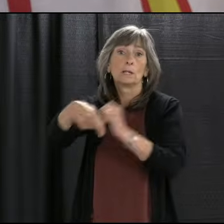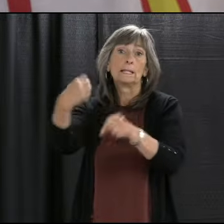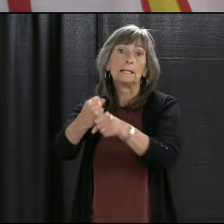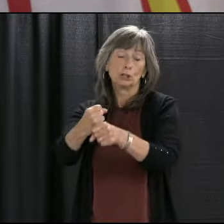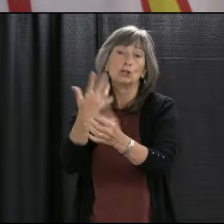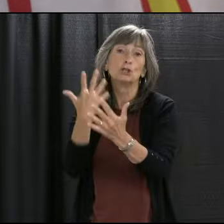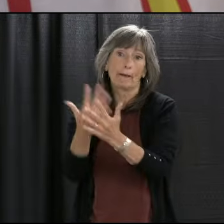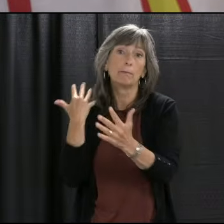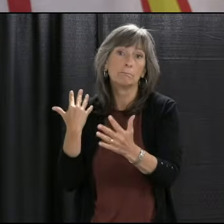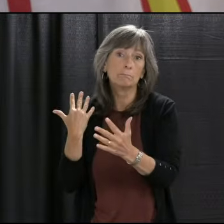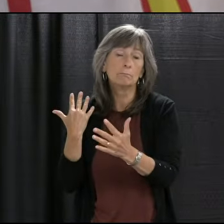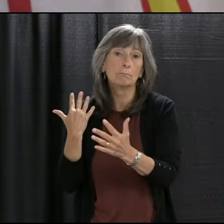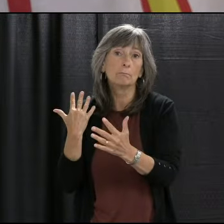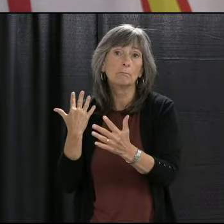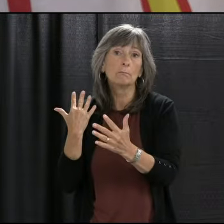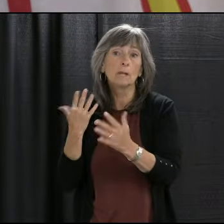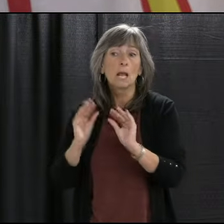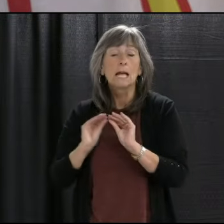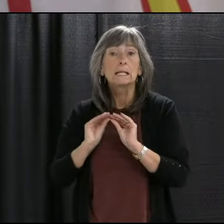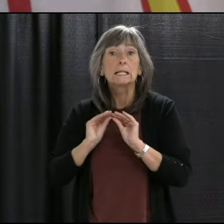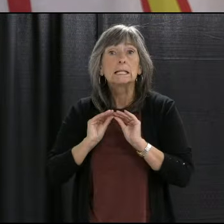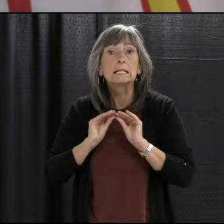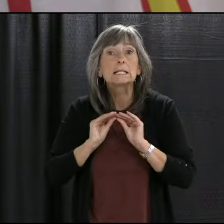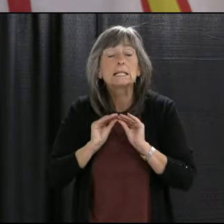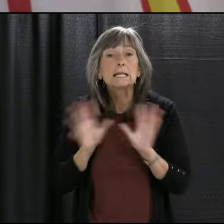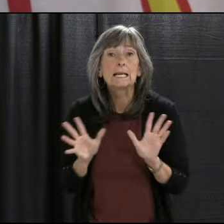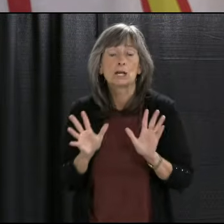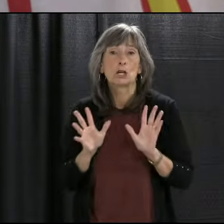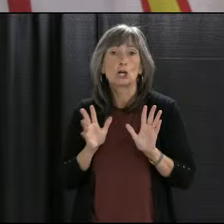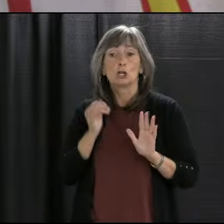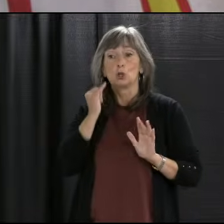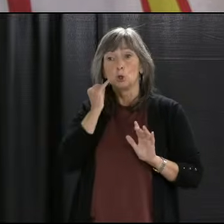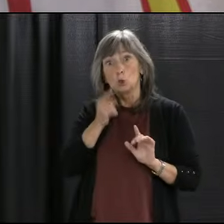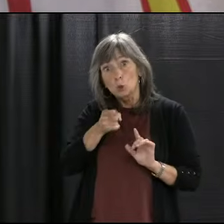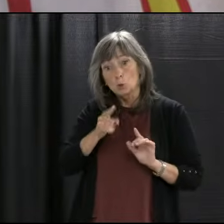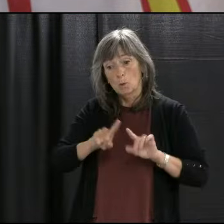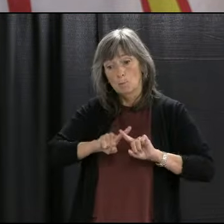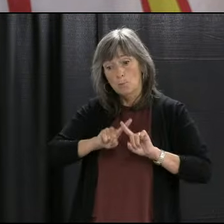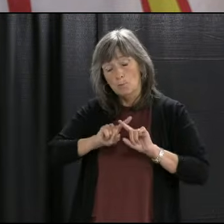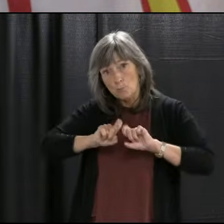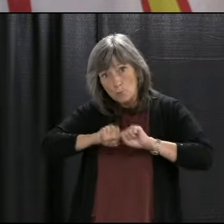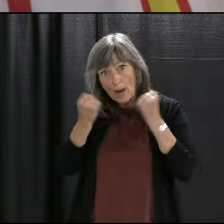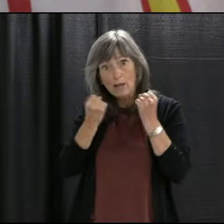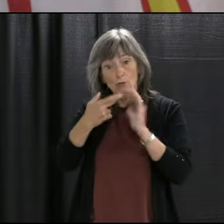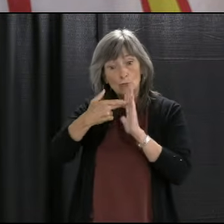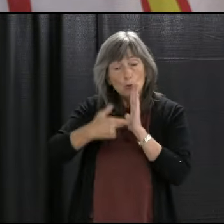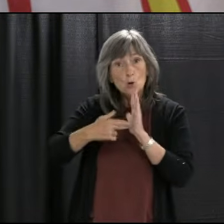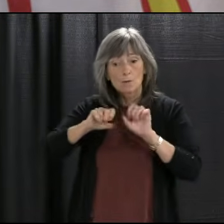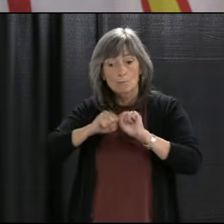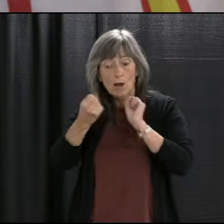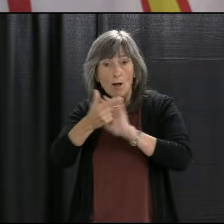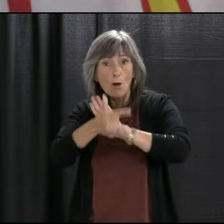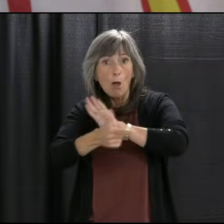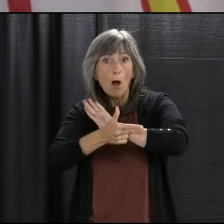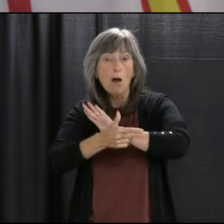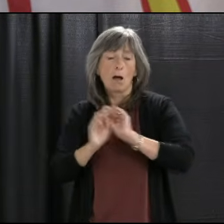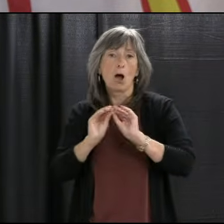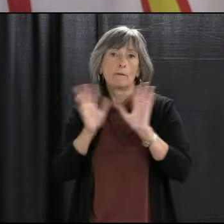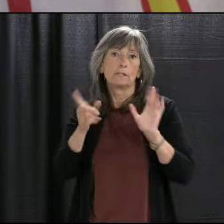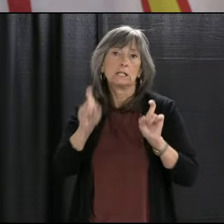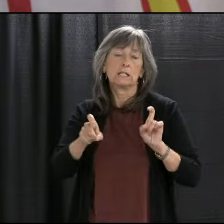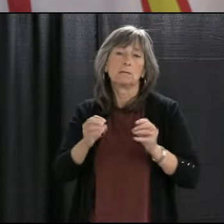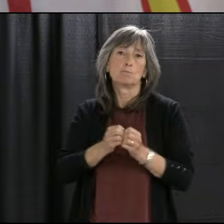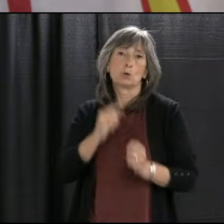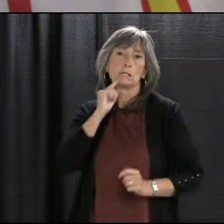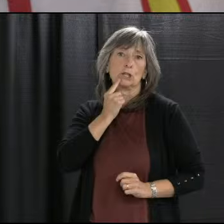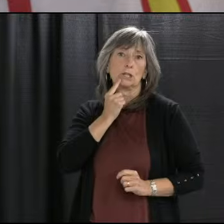It's very clear that these penalties for violating the regulations needed to be higher, and everyone needs to take this very seriously, and I